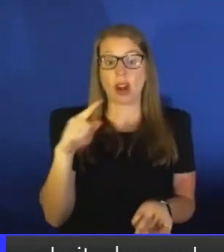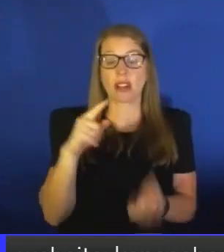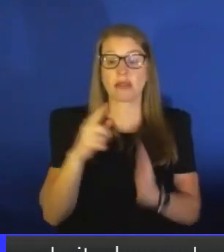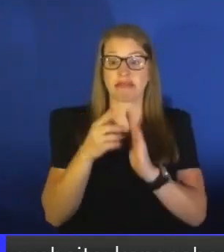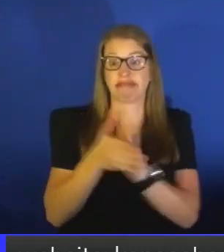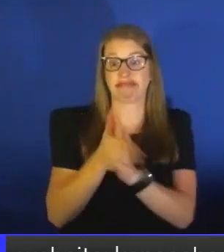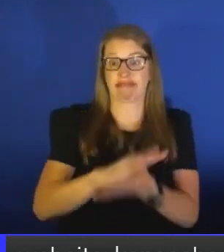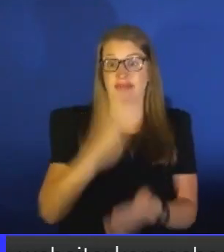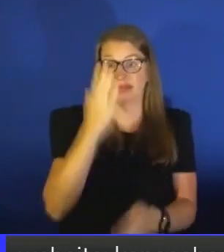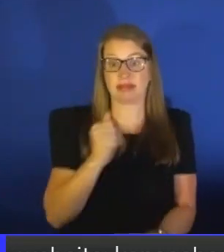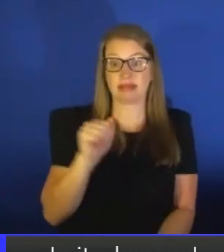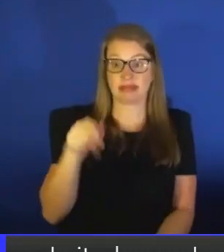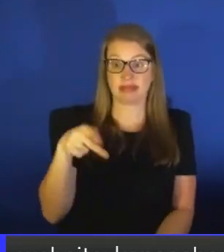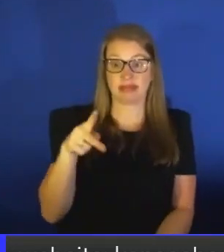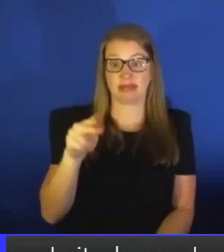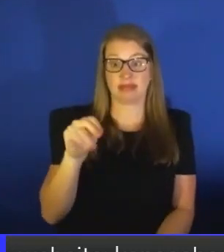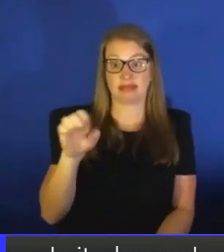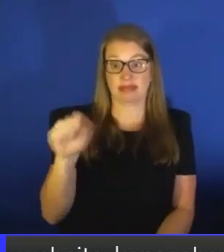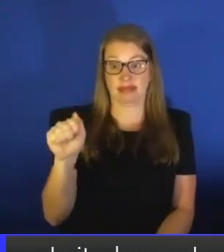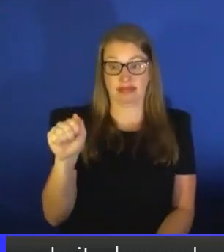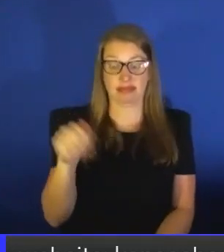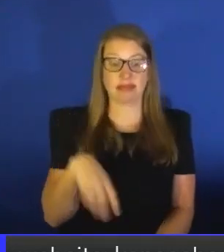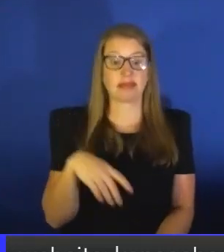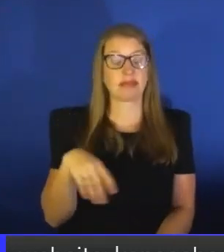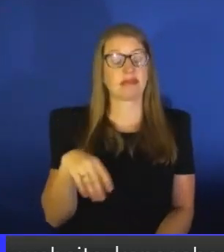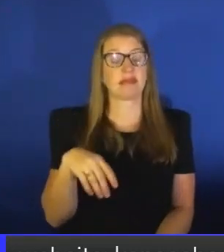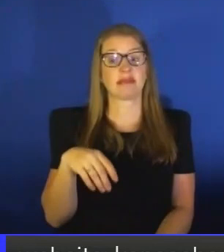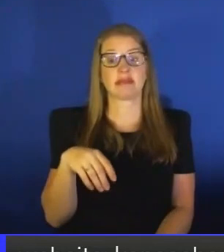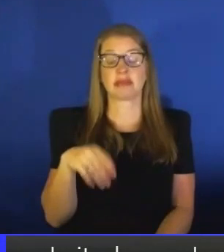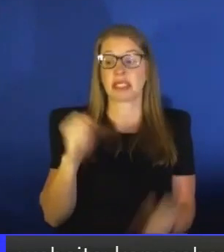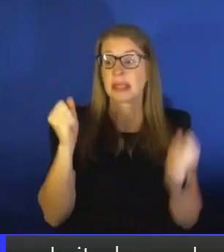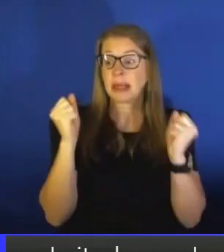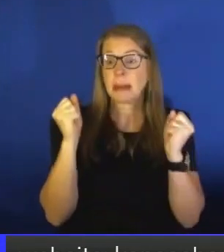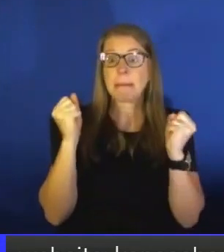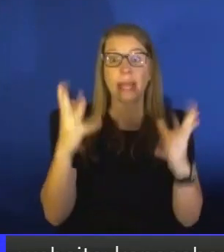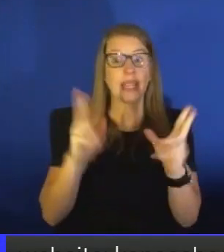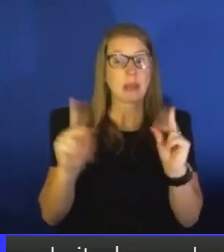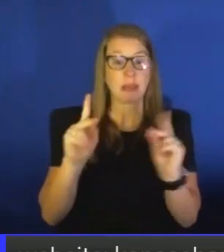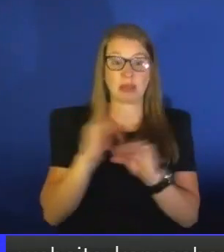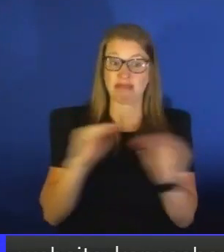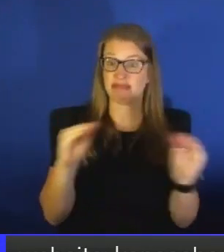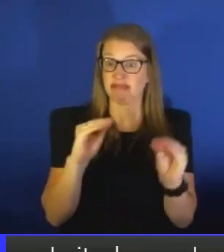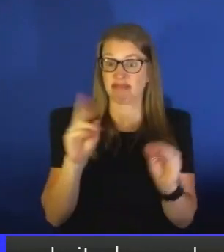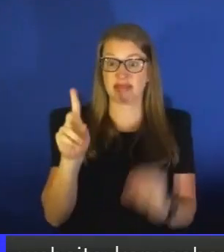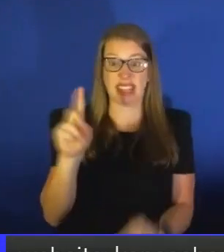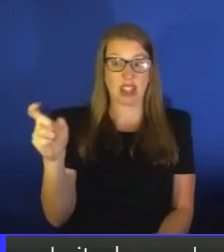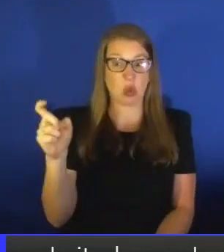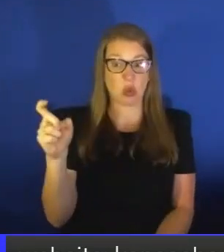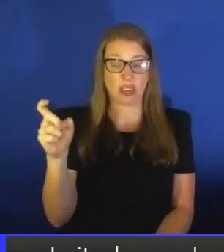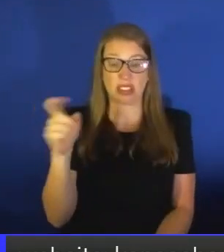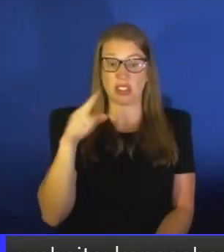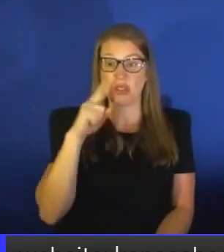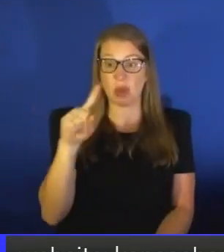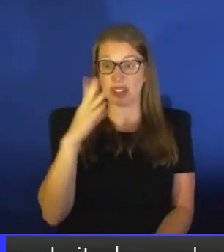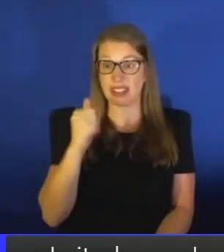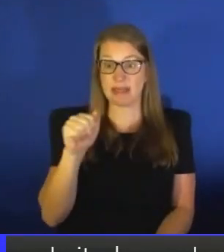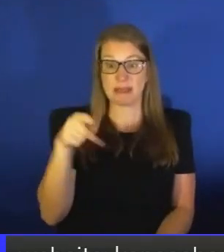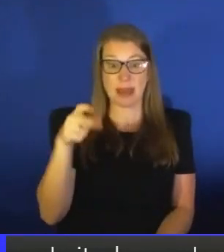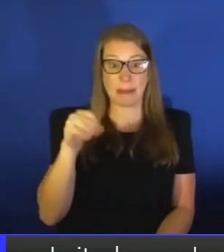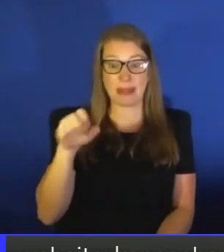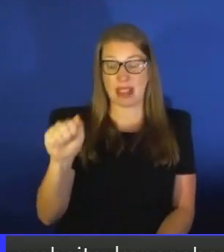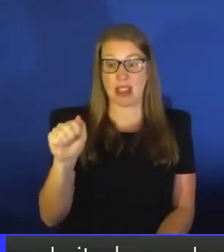said, there's a lot of it out there. Many are undiagnosed. There's a lot of patients that spouse,